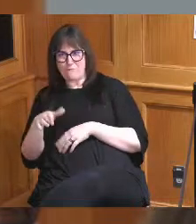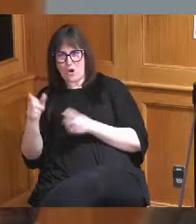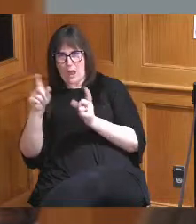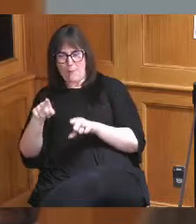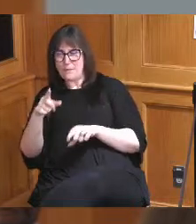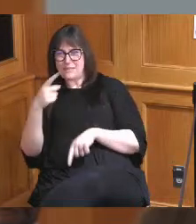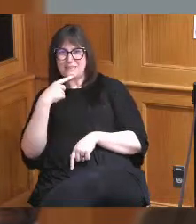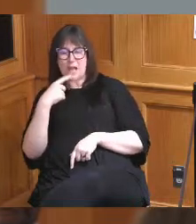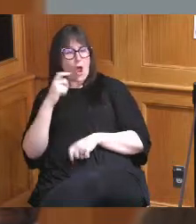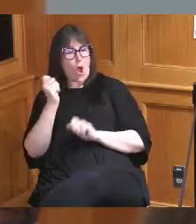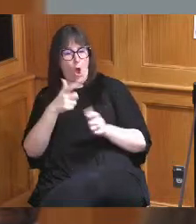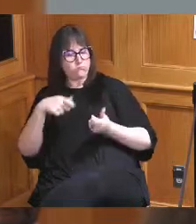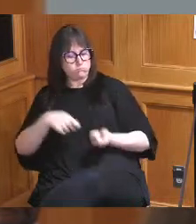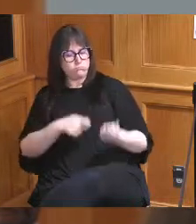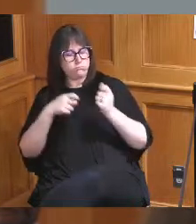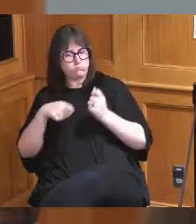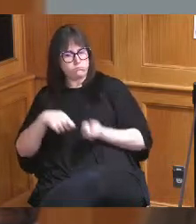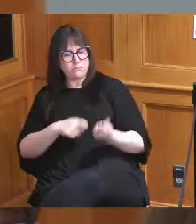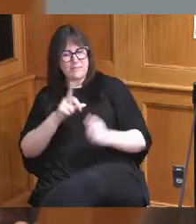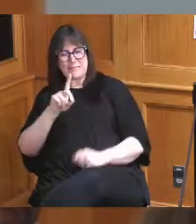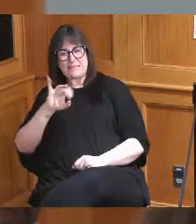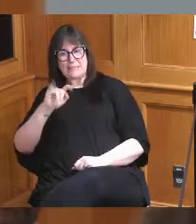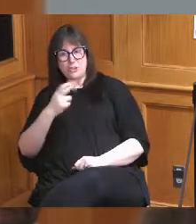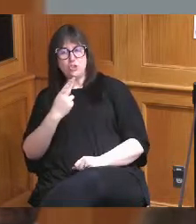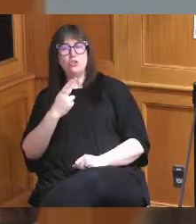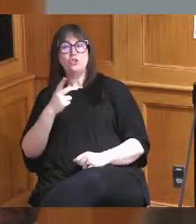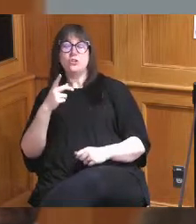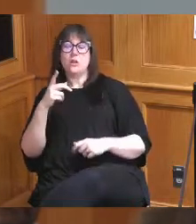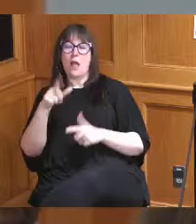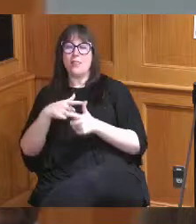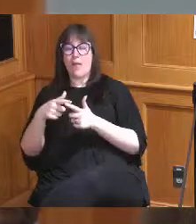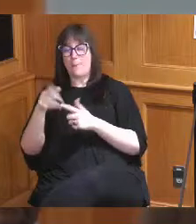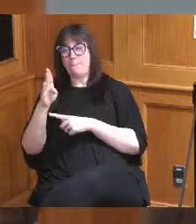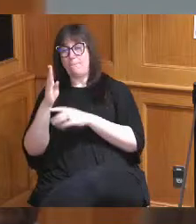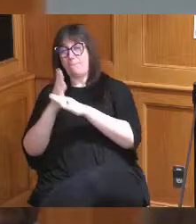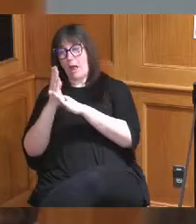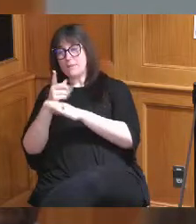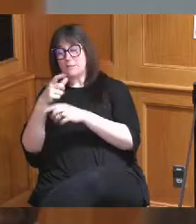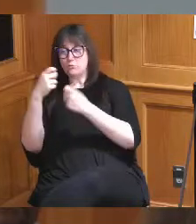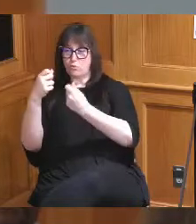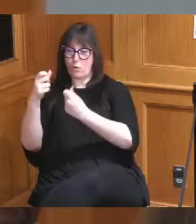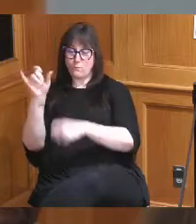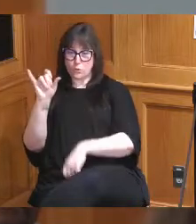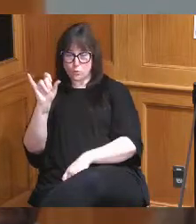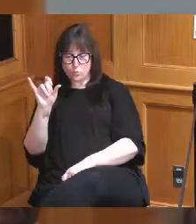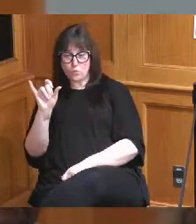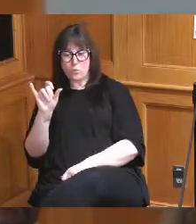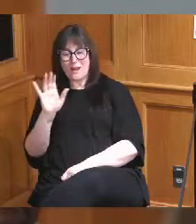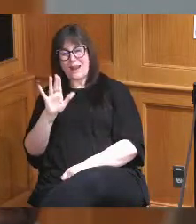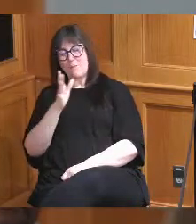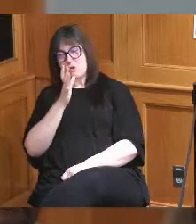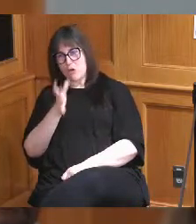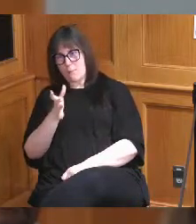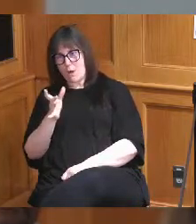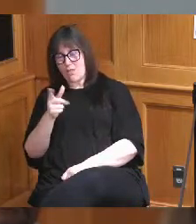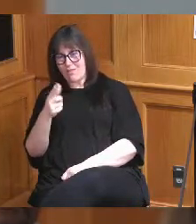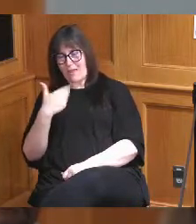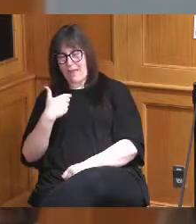ditches. And so he ended up driving a bus and another job because he and grandmother had 15